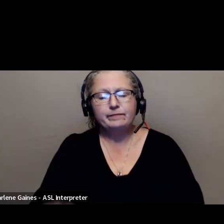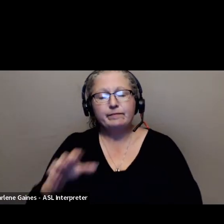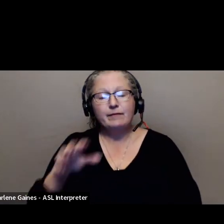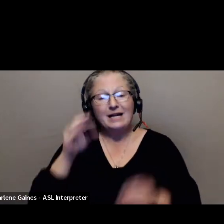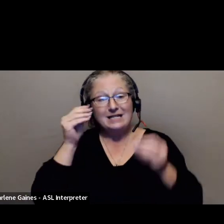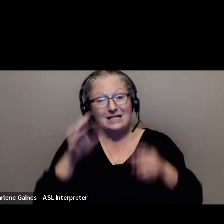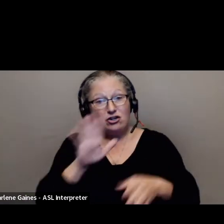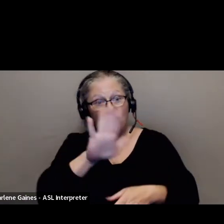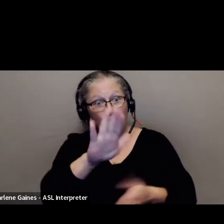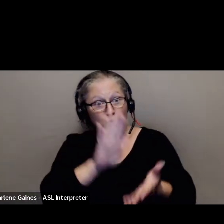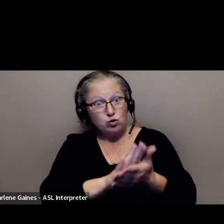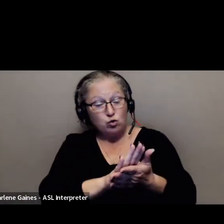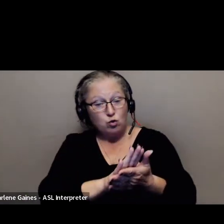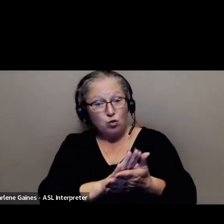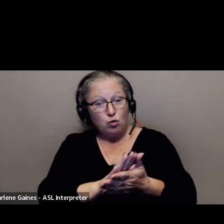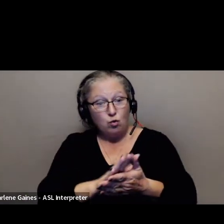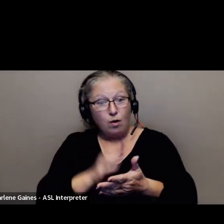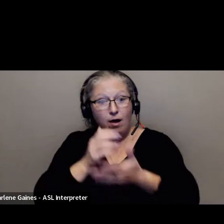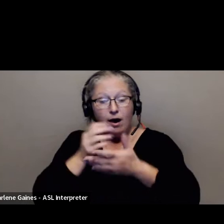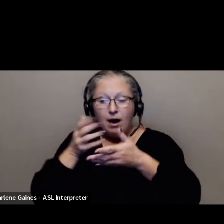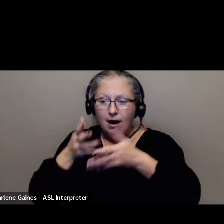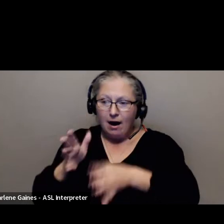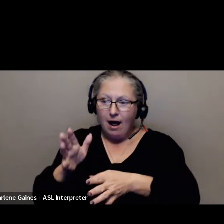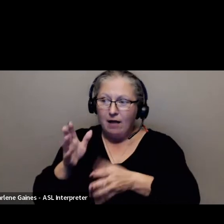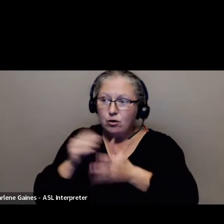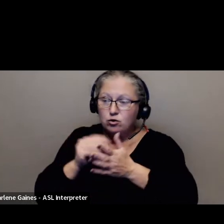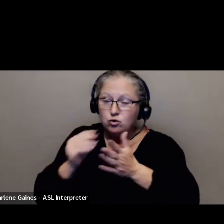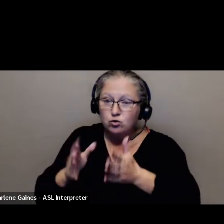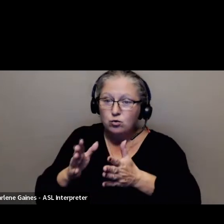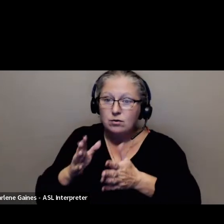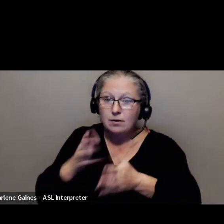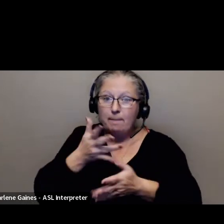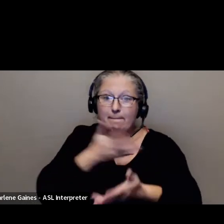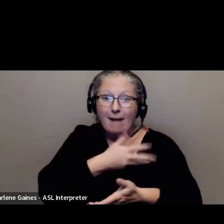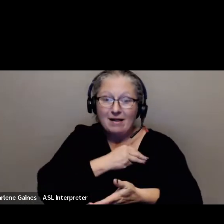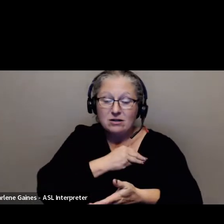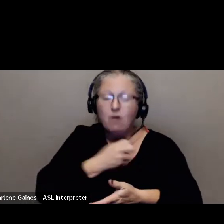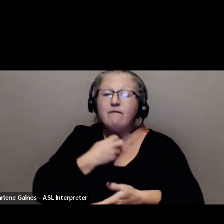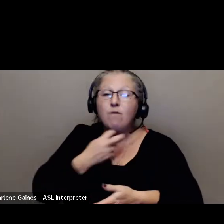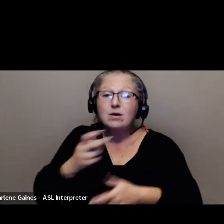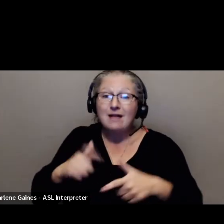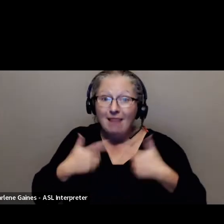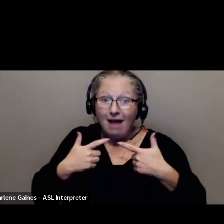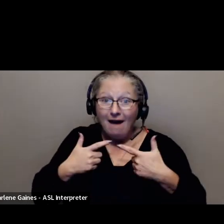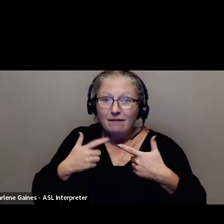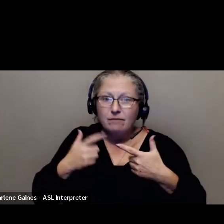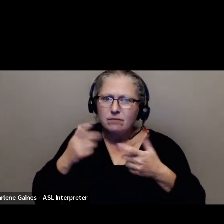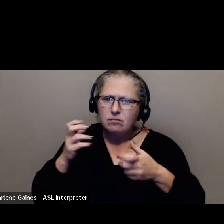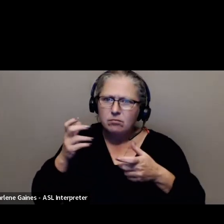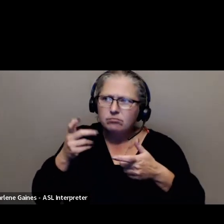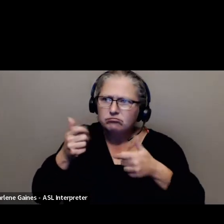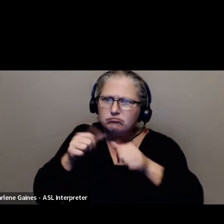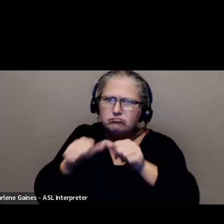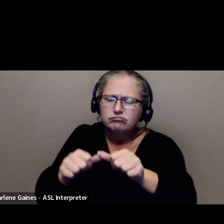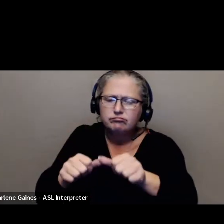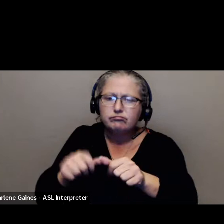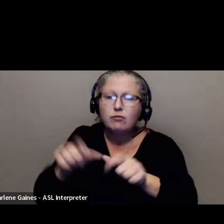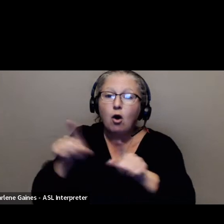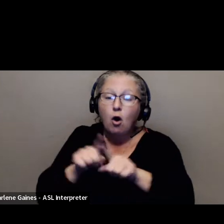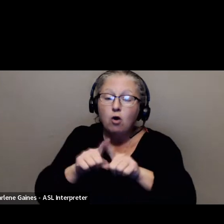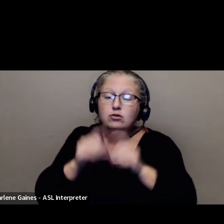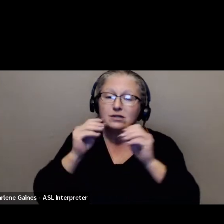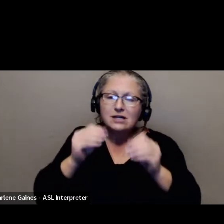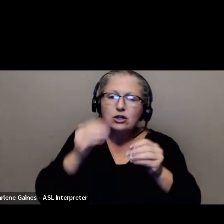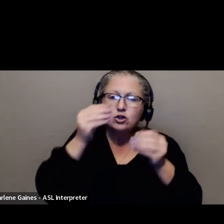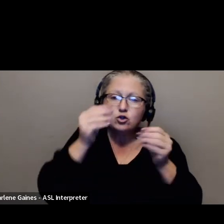who keeps the voice of the Palestinians alive for the Palestinian students she's teaching, but also for the students who are